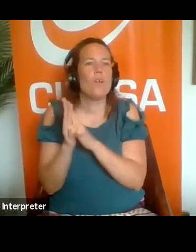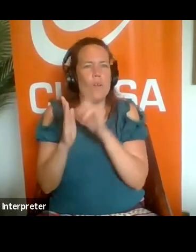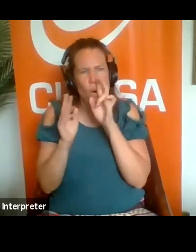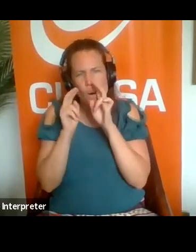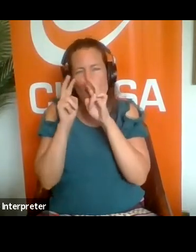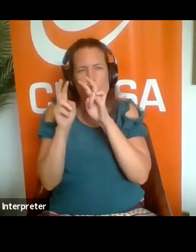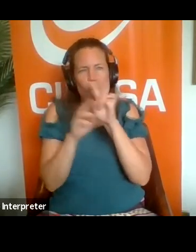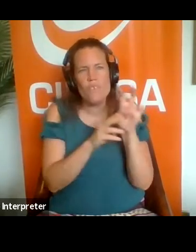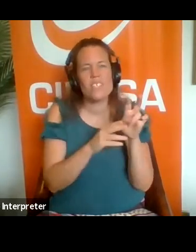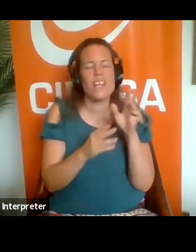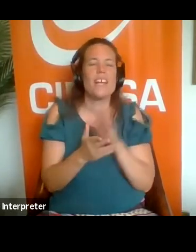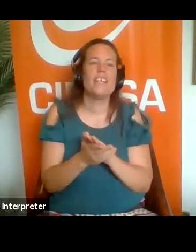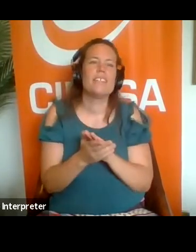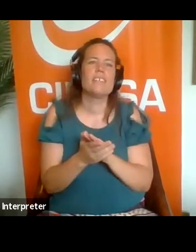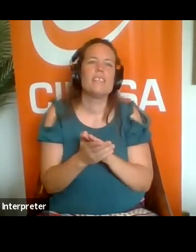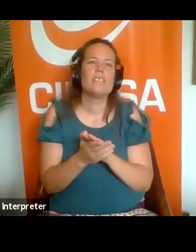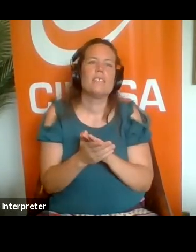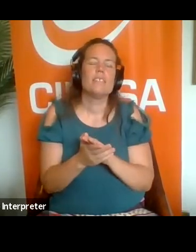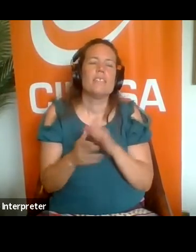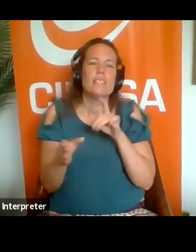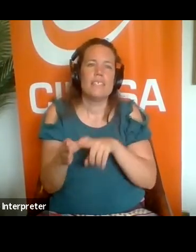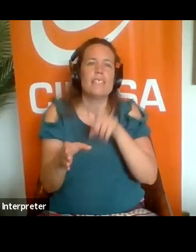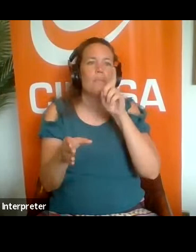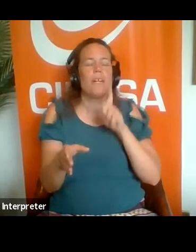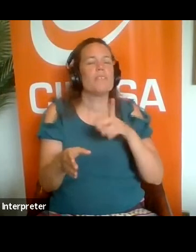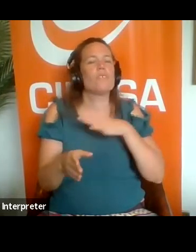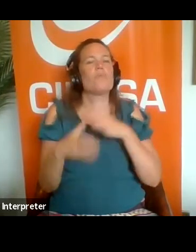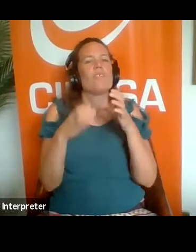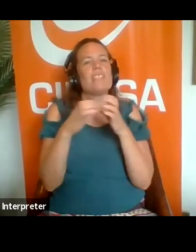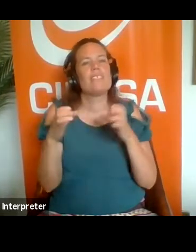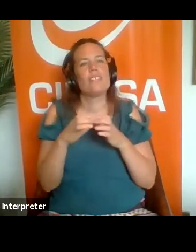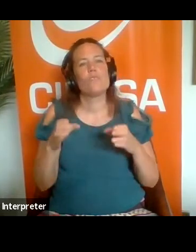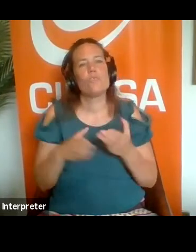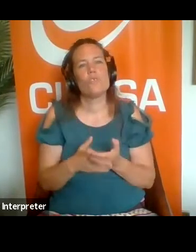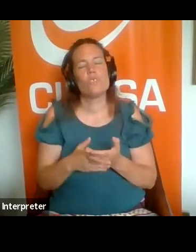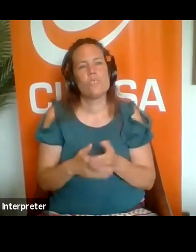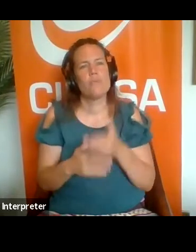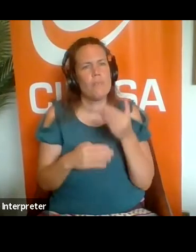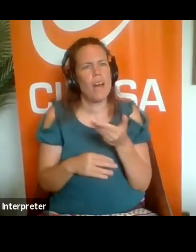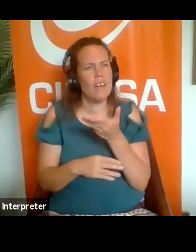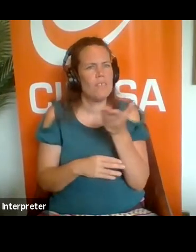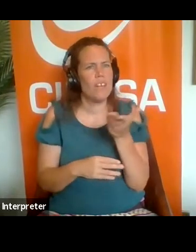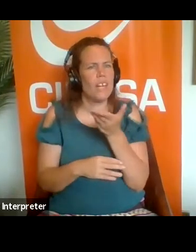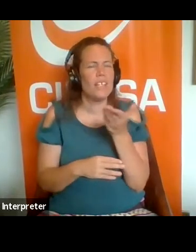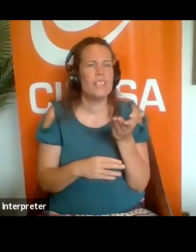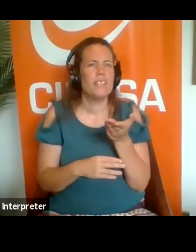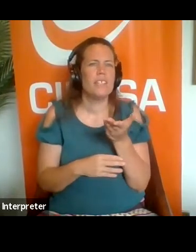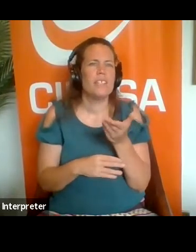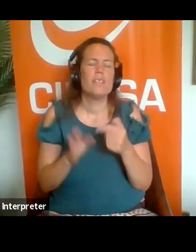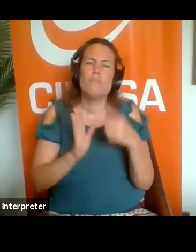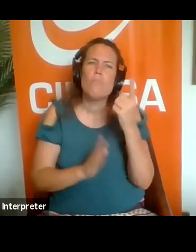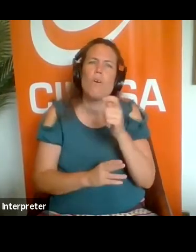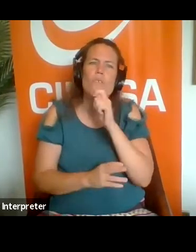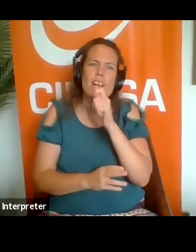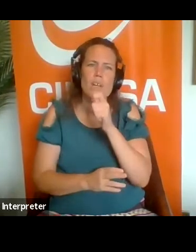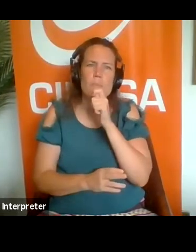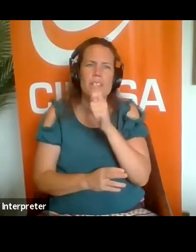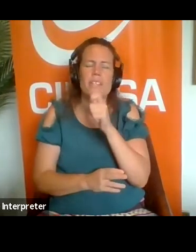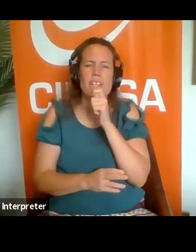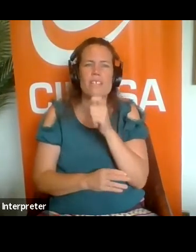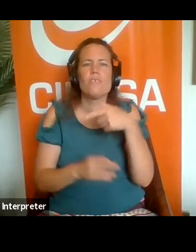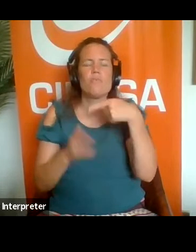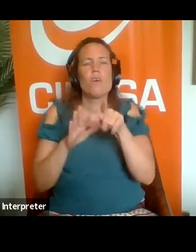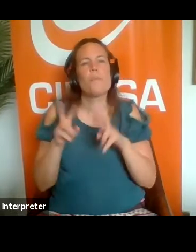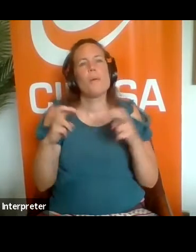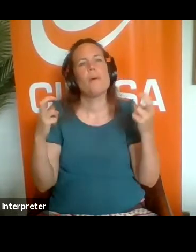spoken about, independence of institutions. Are there, any more recommendations from the